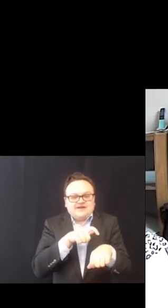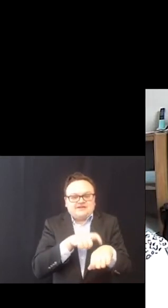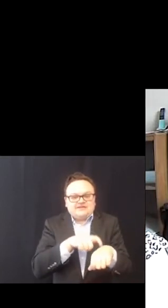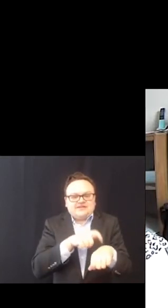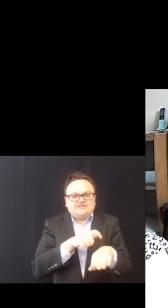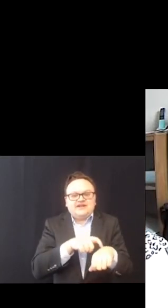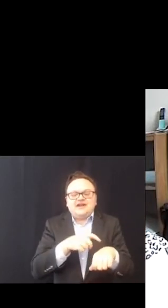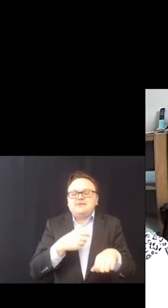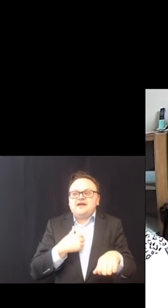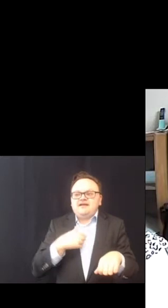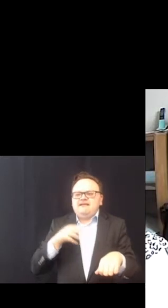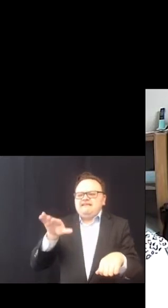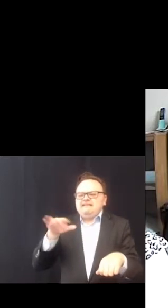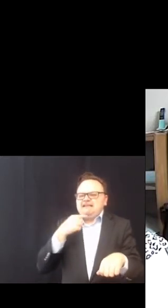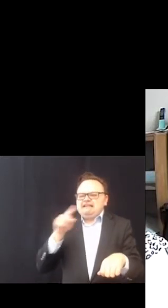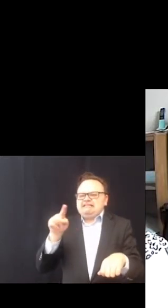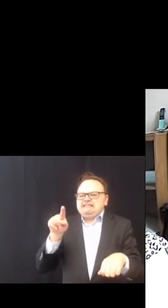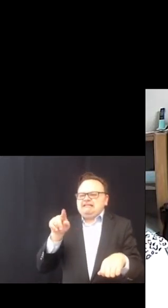I stole his seat at lunch."